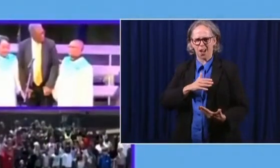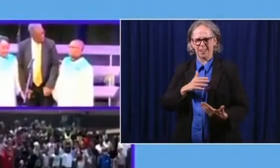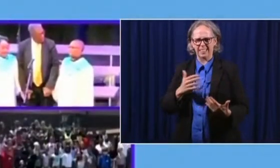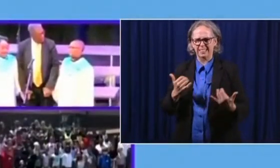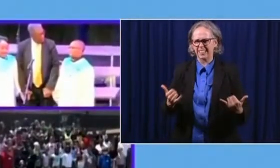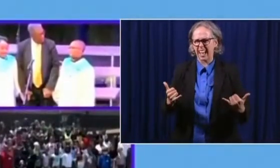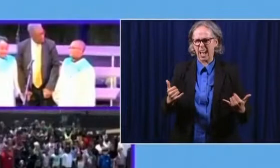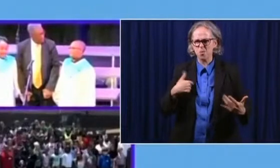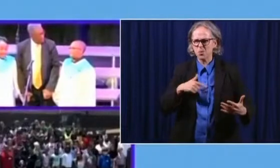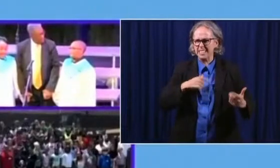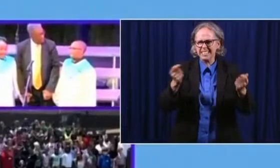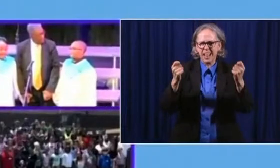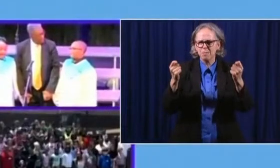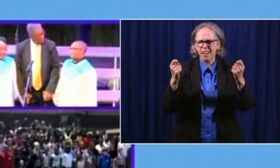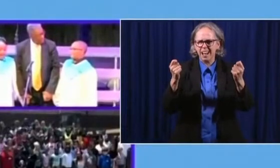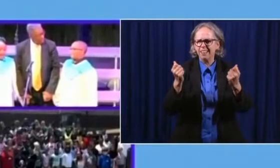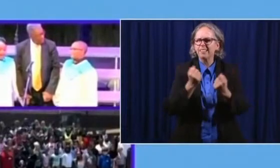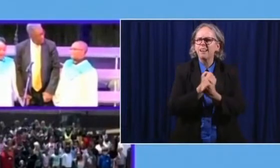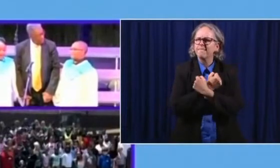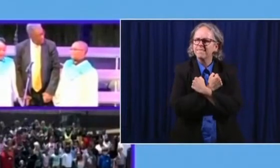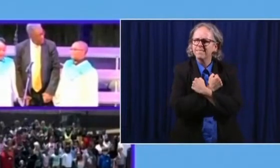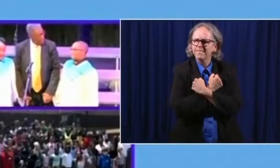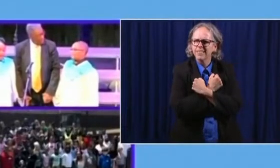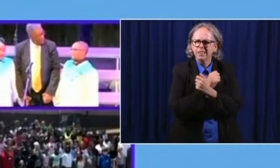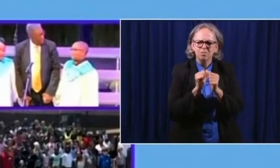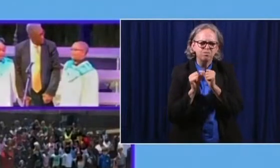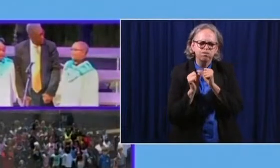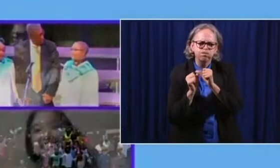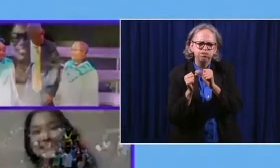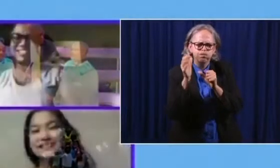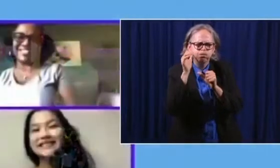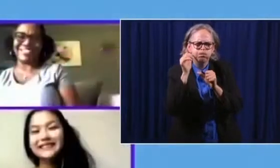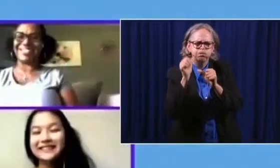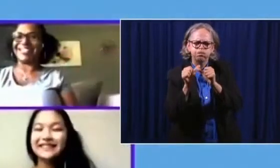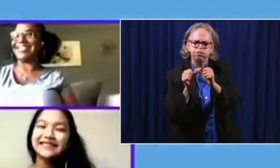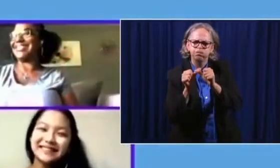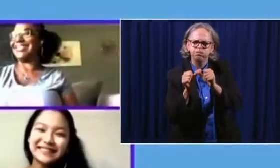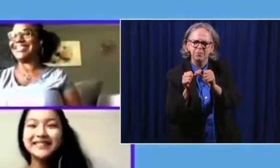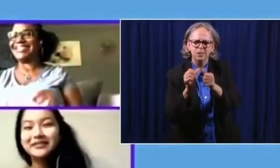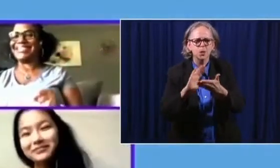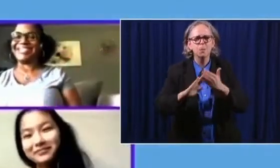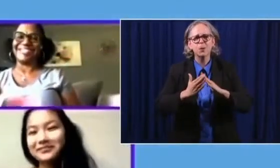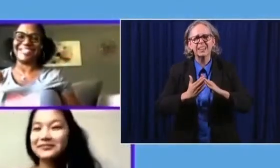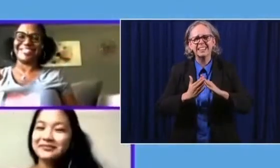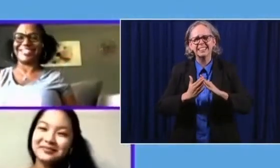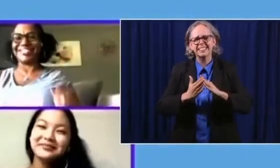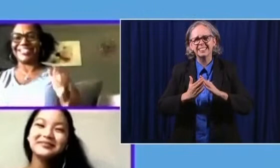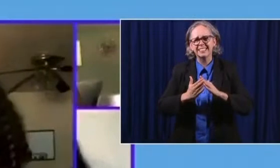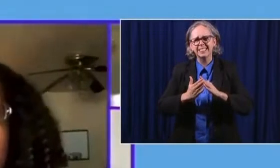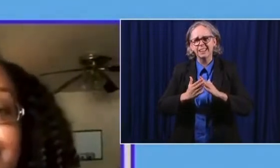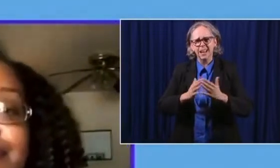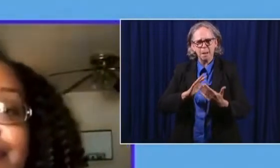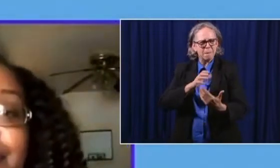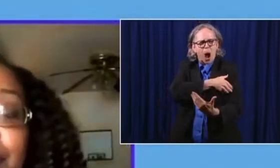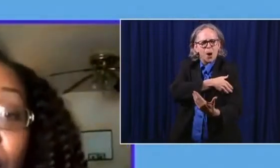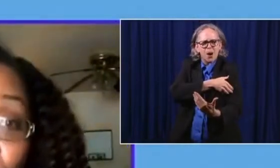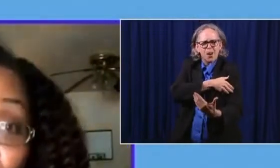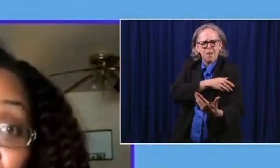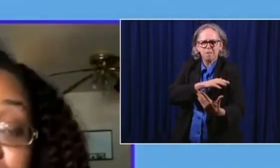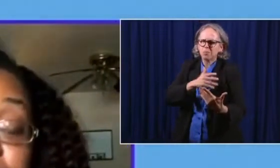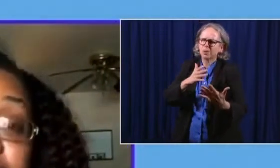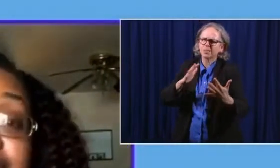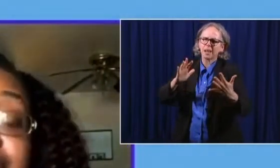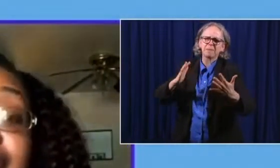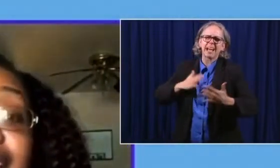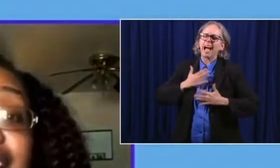celebrate love, resilience, community, and the power of music. Oh, happy day.